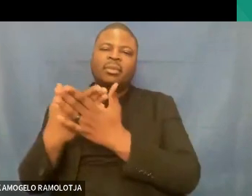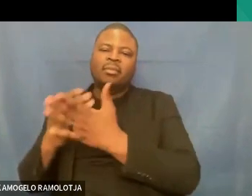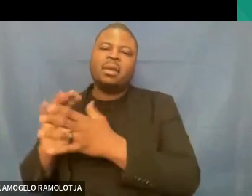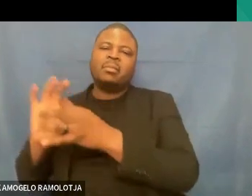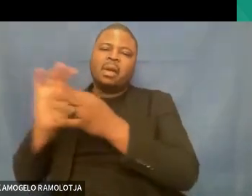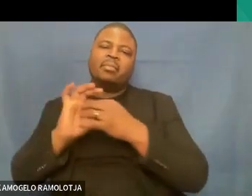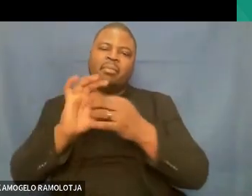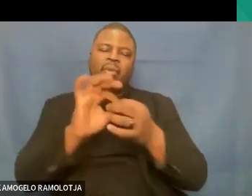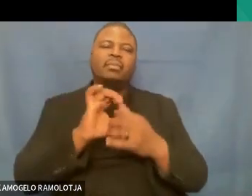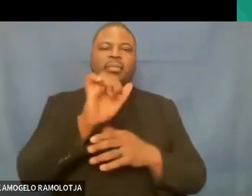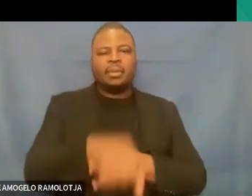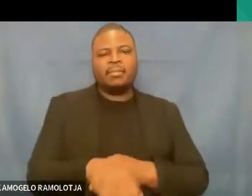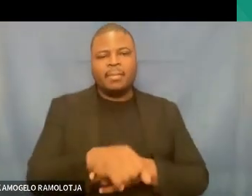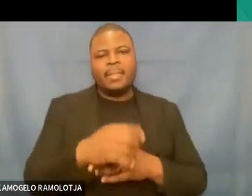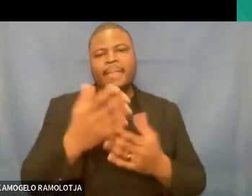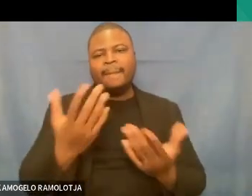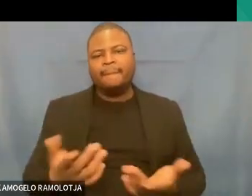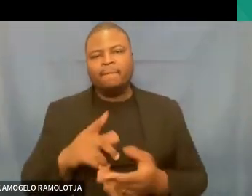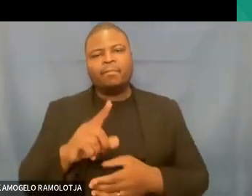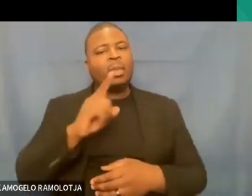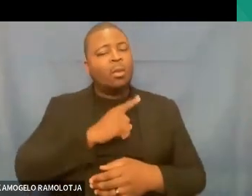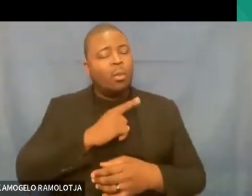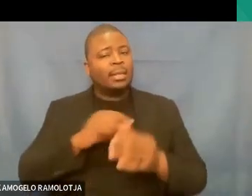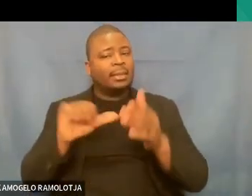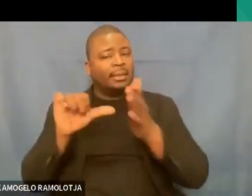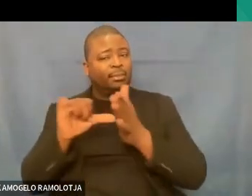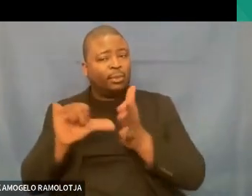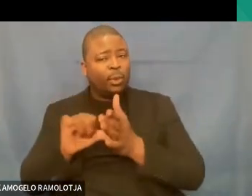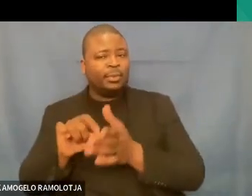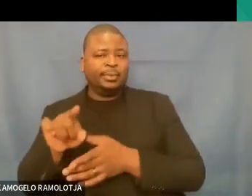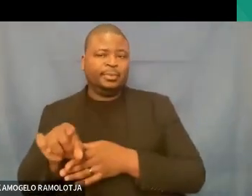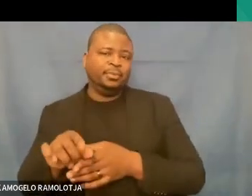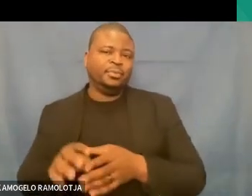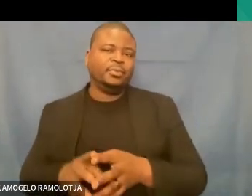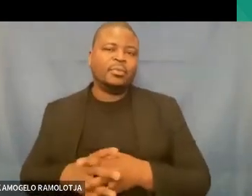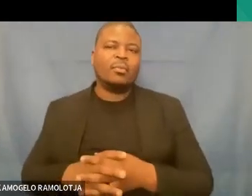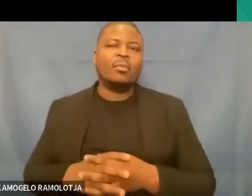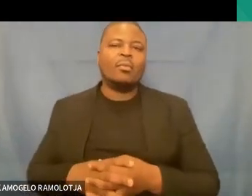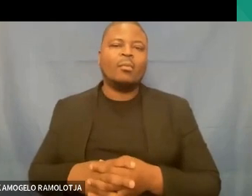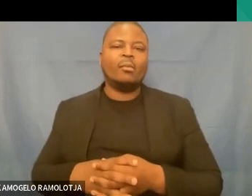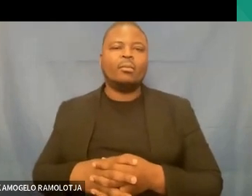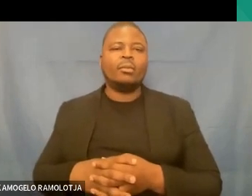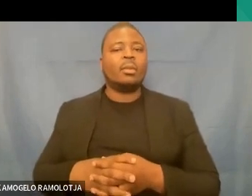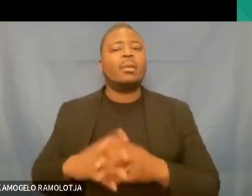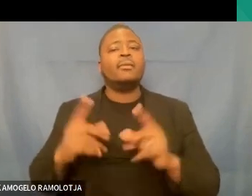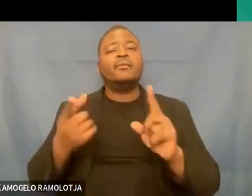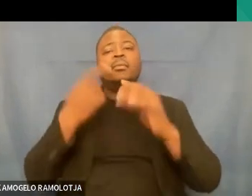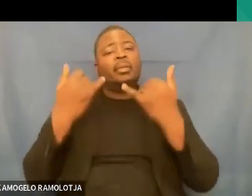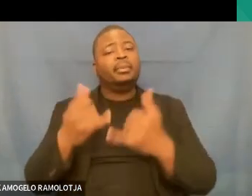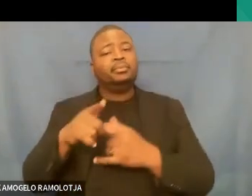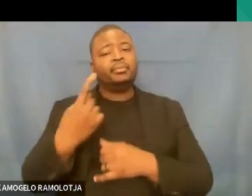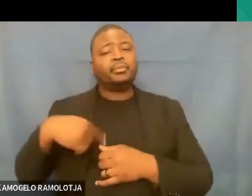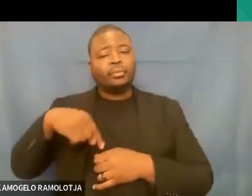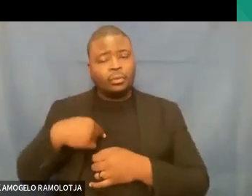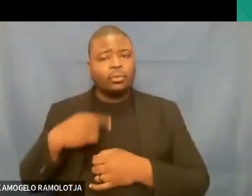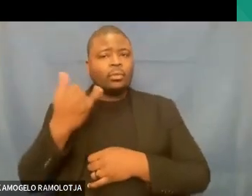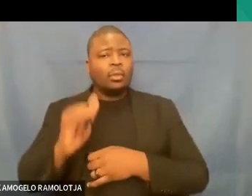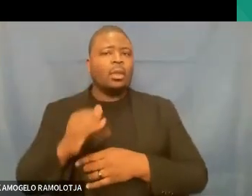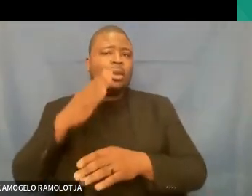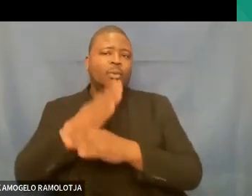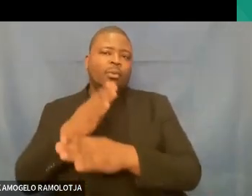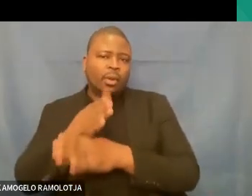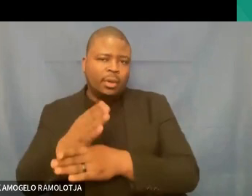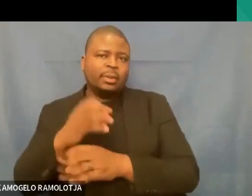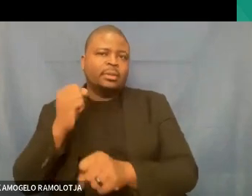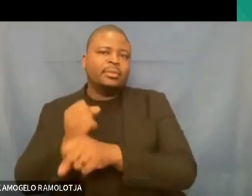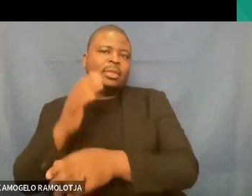this one for a while, colleagues, because of how important it is. At this level, we are still working to ensure that we bring